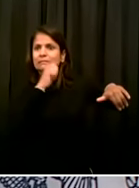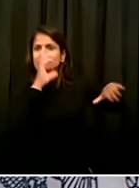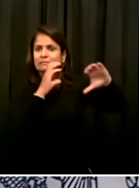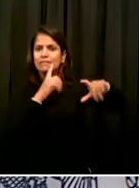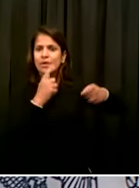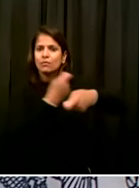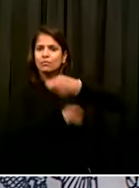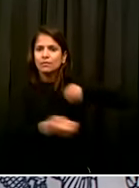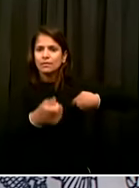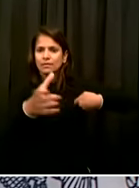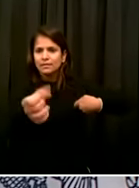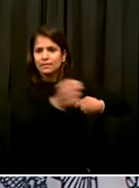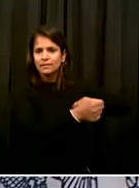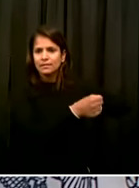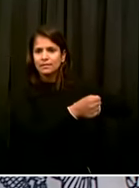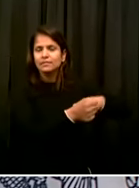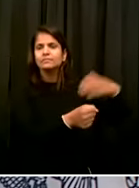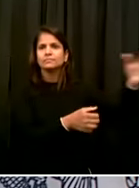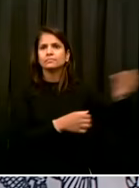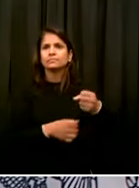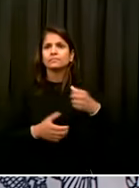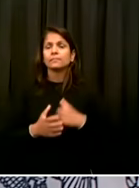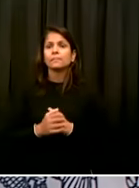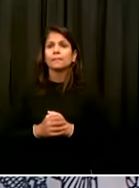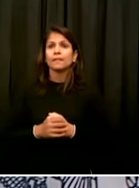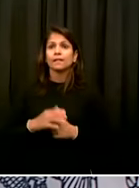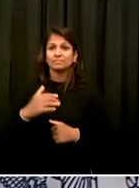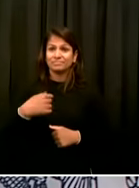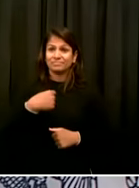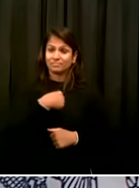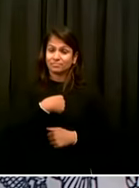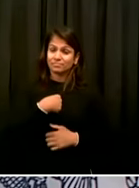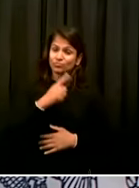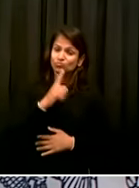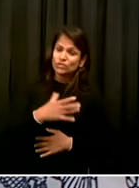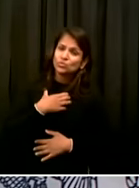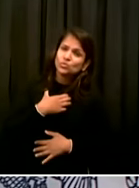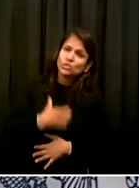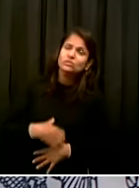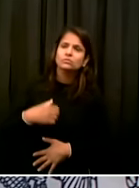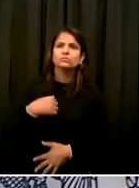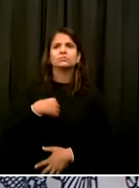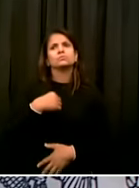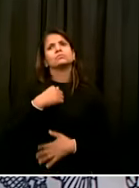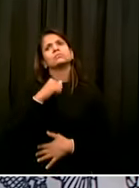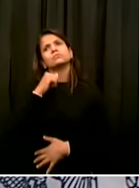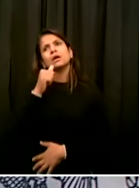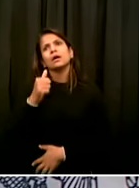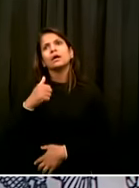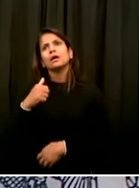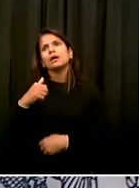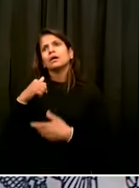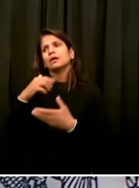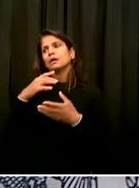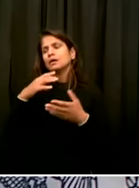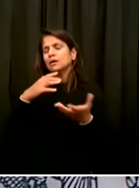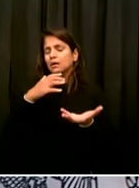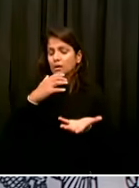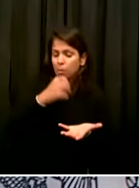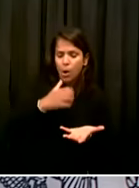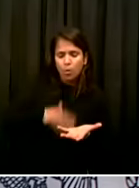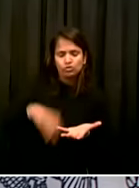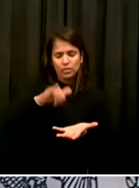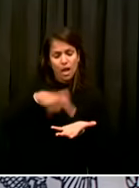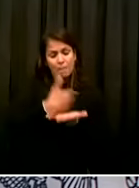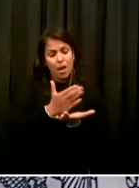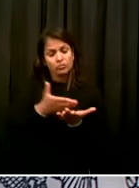I wish I didn't have to. I think most of us thought there would be a stimulus by now. There is not. We're in